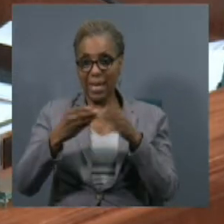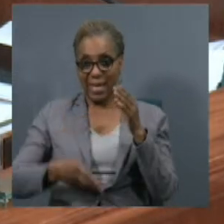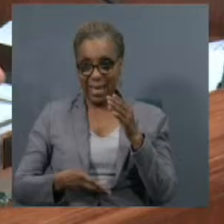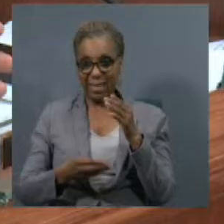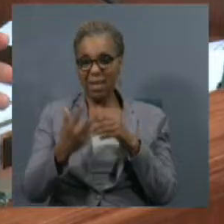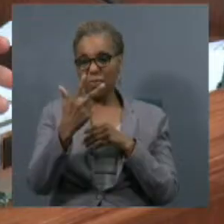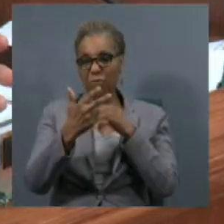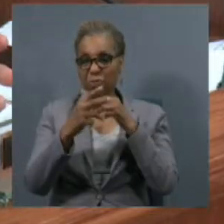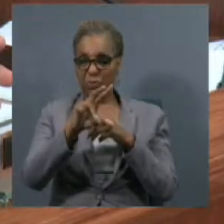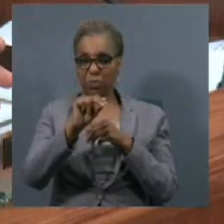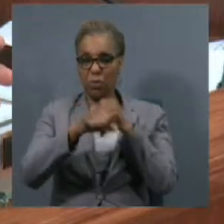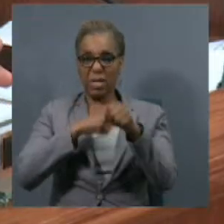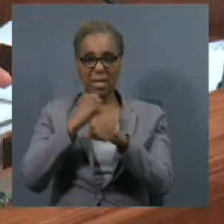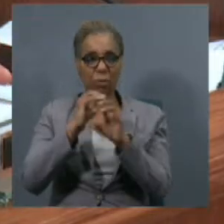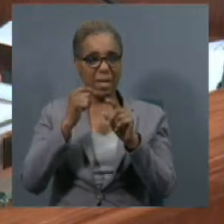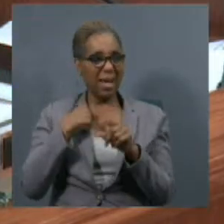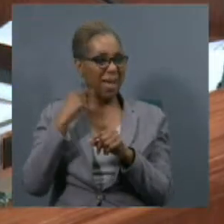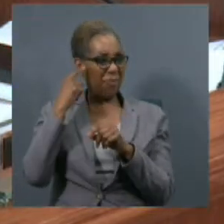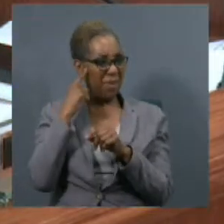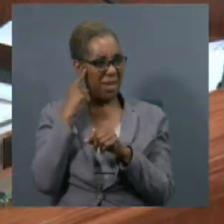30 years. And I think those dates are